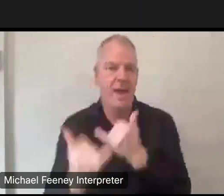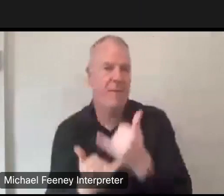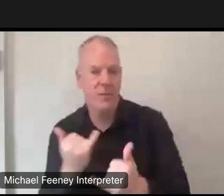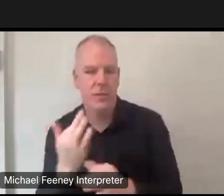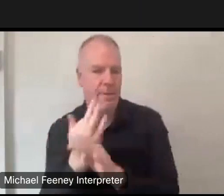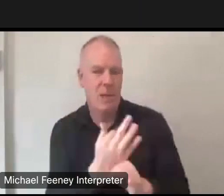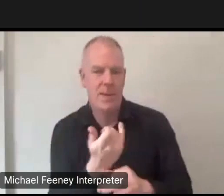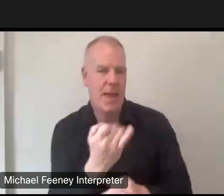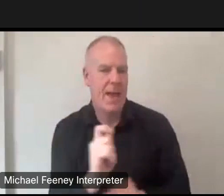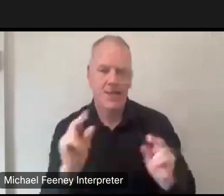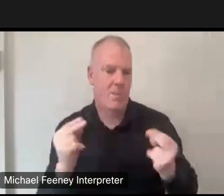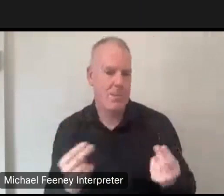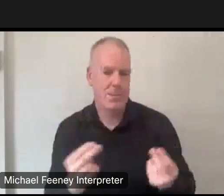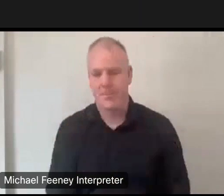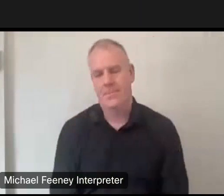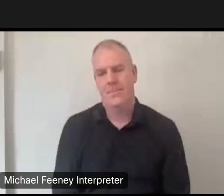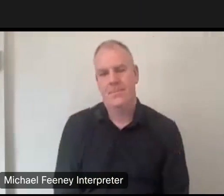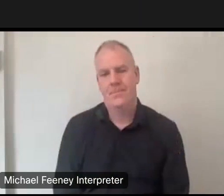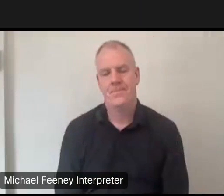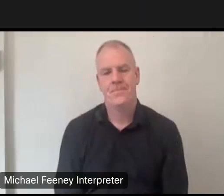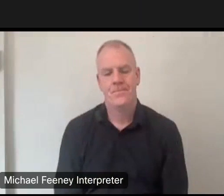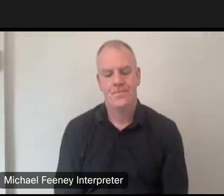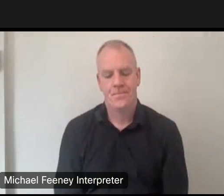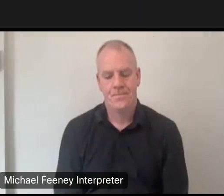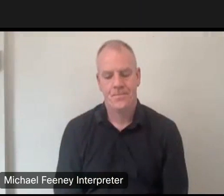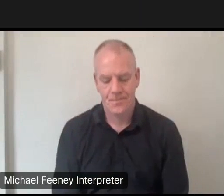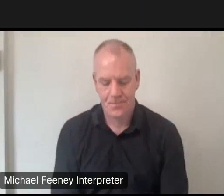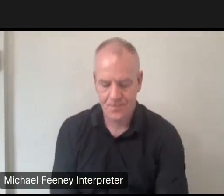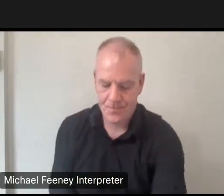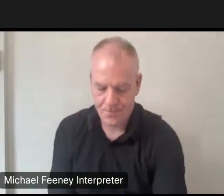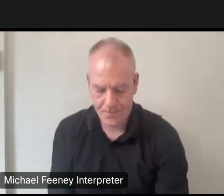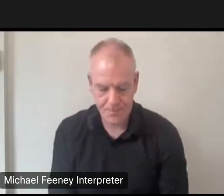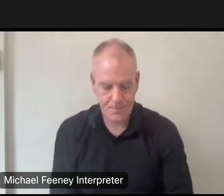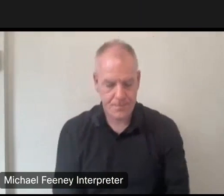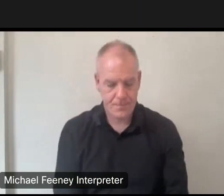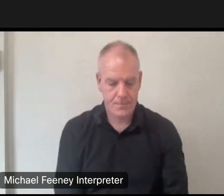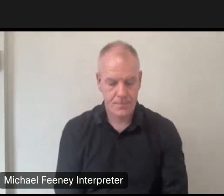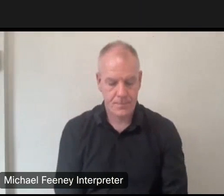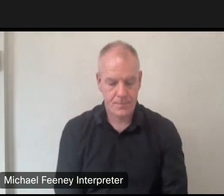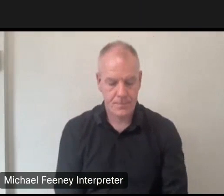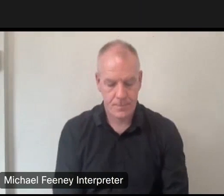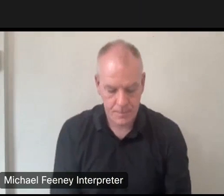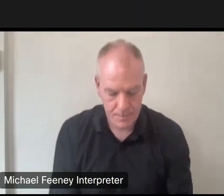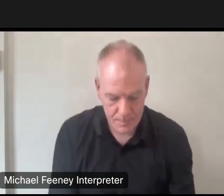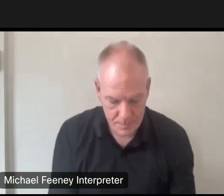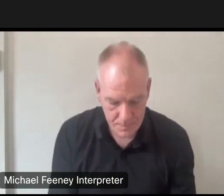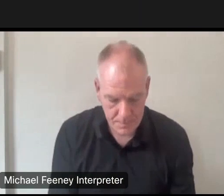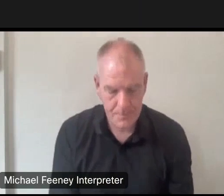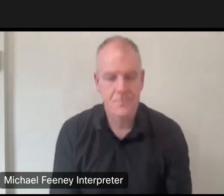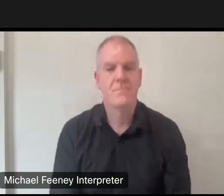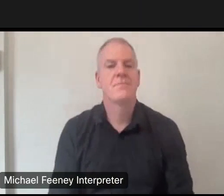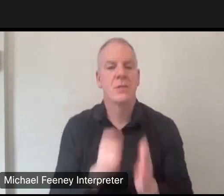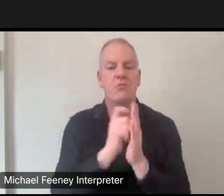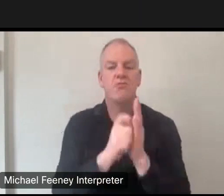Act. Great, Angela, thanks. So in relation to the written statement provided following the open